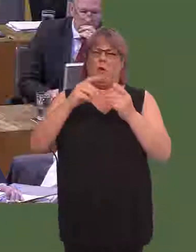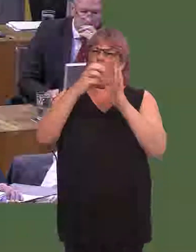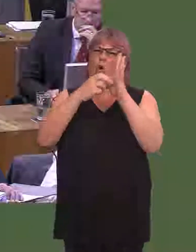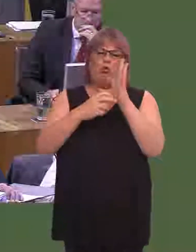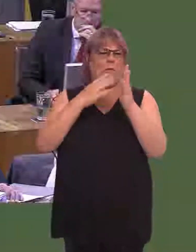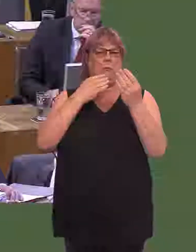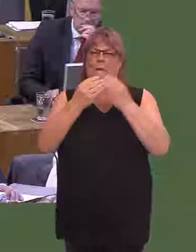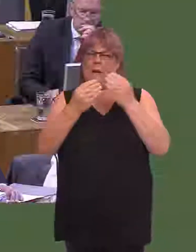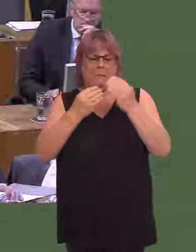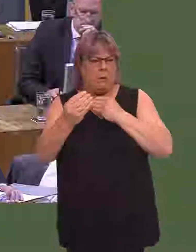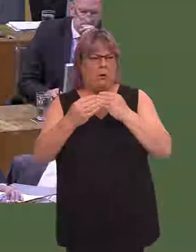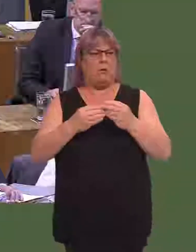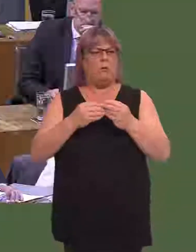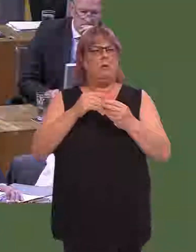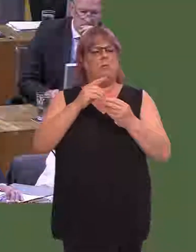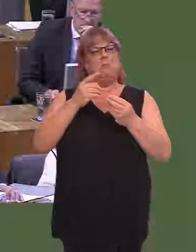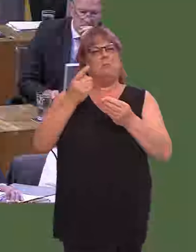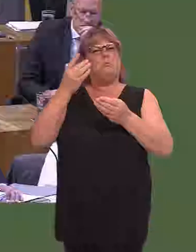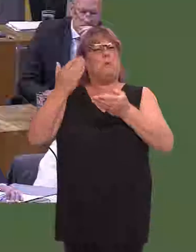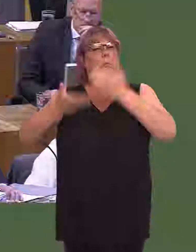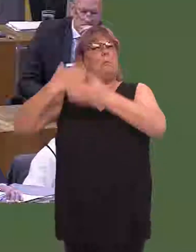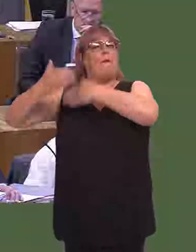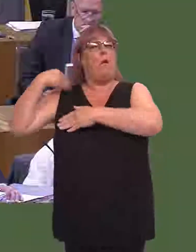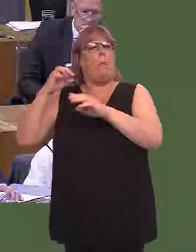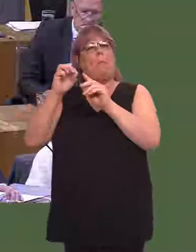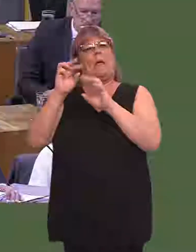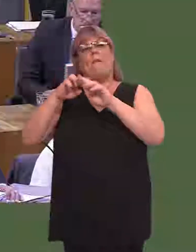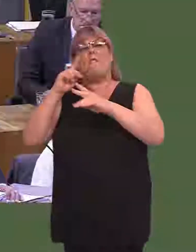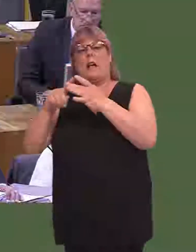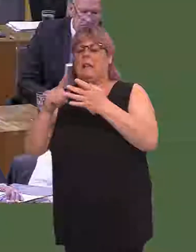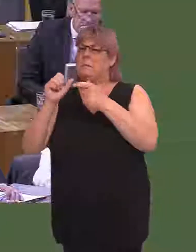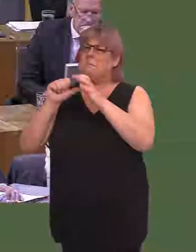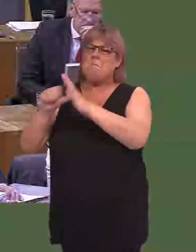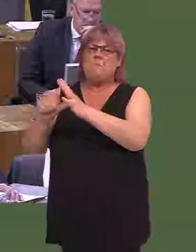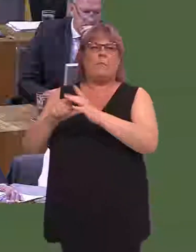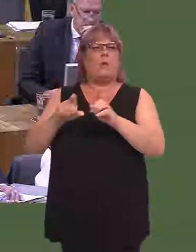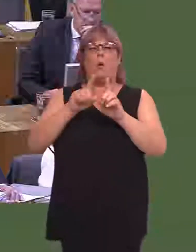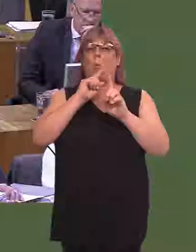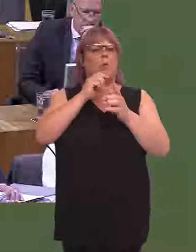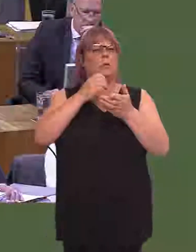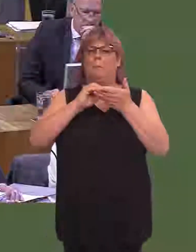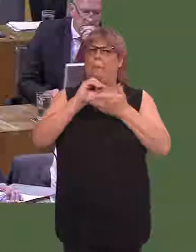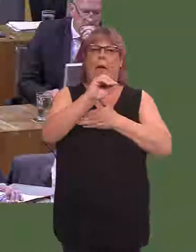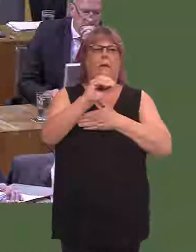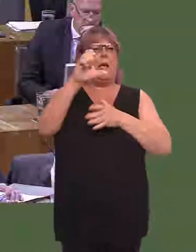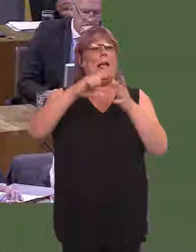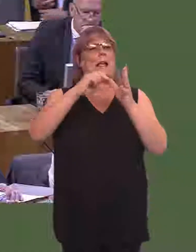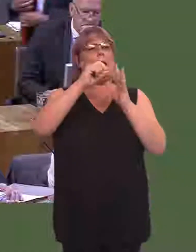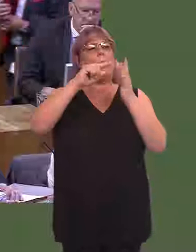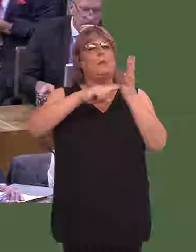and inflexible contracts in the historic PFI model, nor will it be used to finance capital